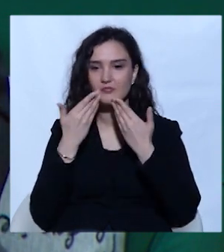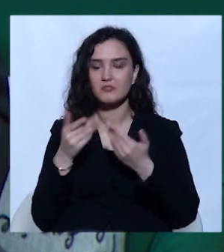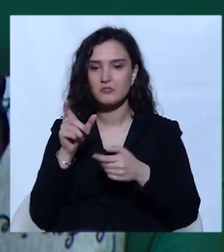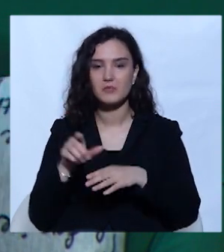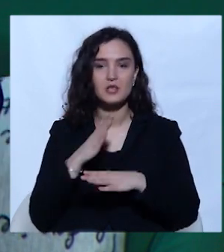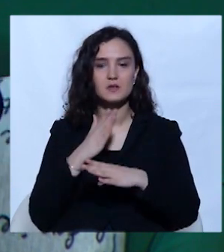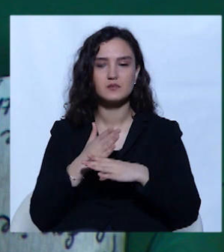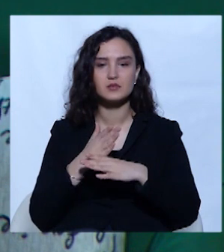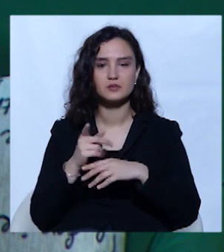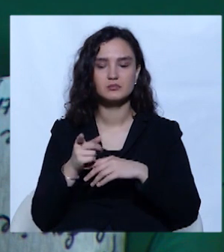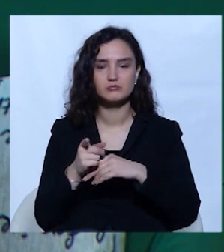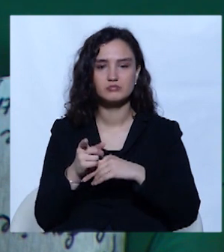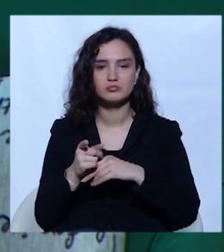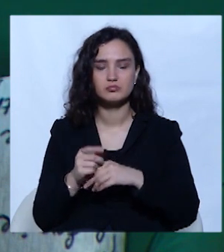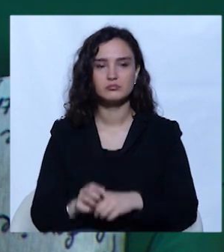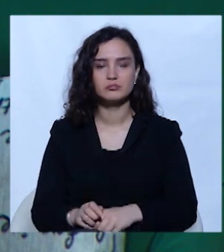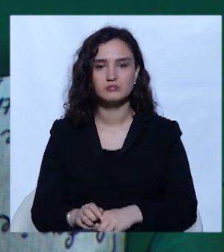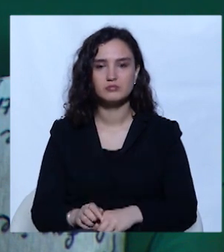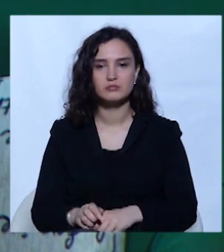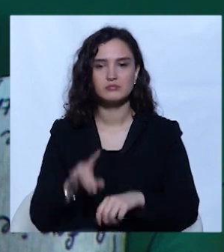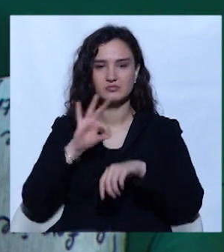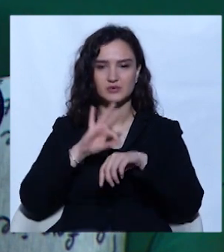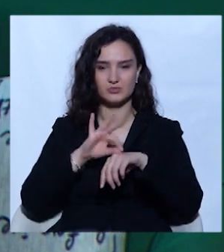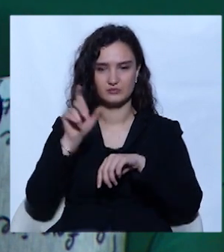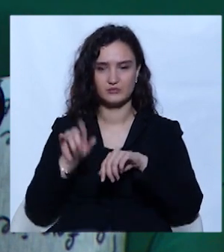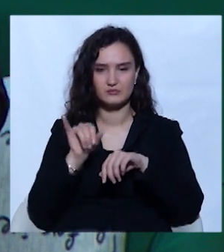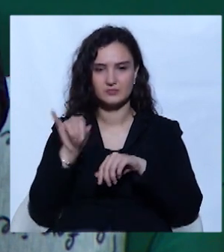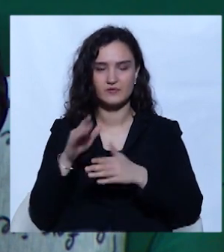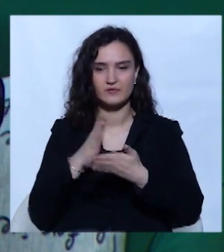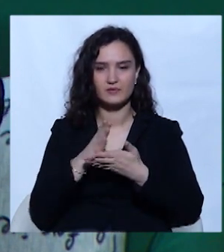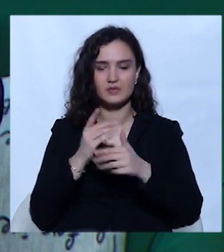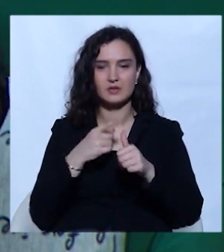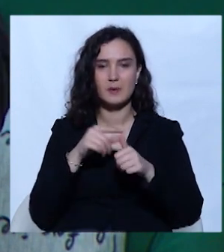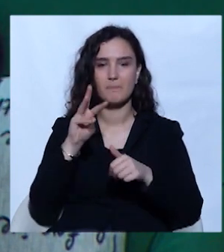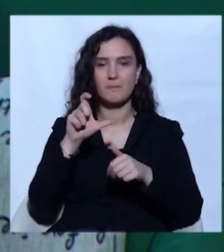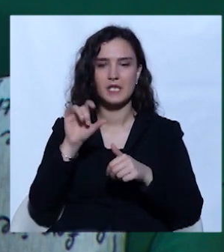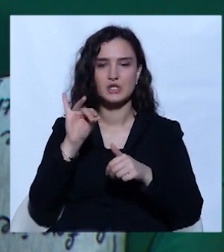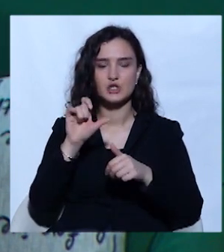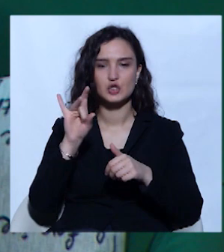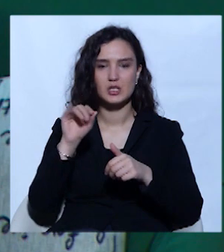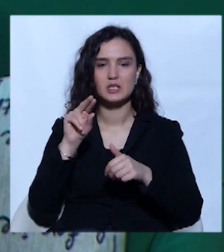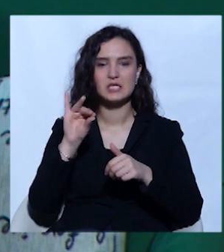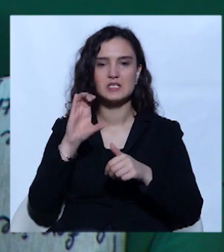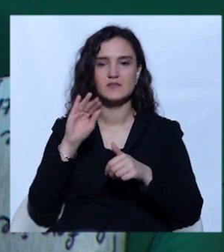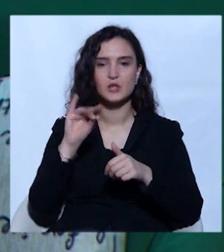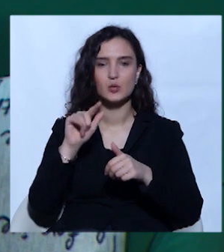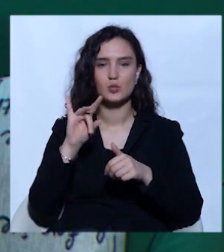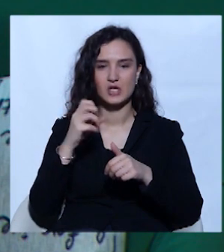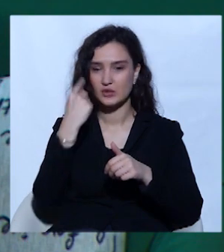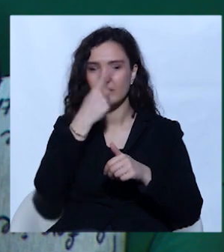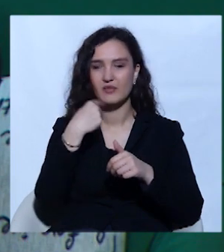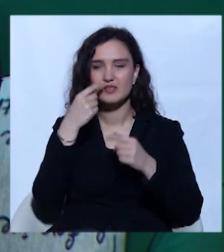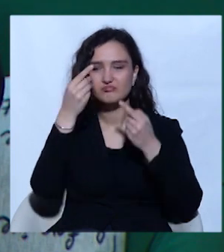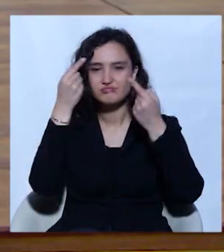has Treacher-Collins syndrome, and this syndrome causes major disfigurations to the face.